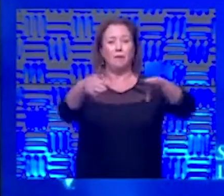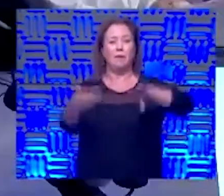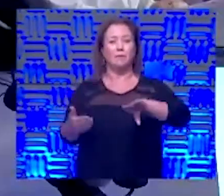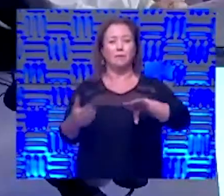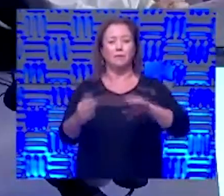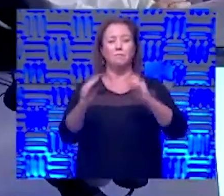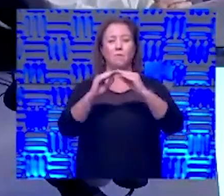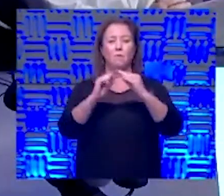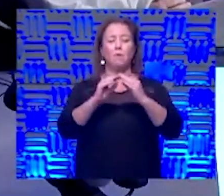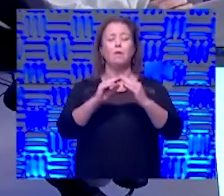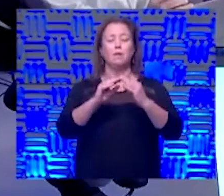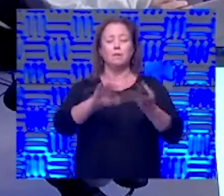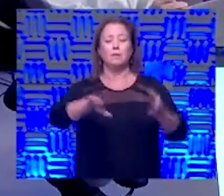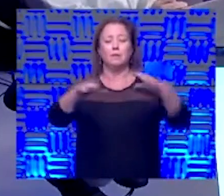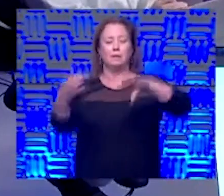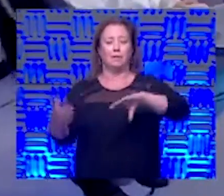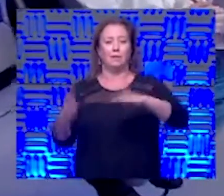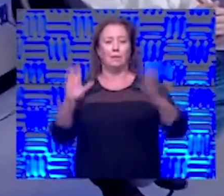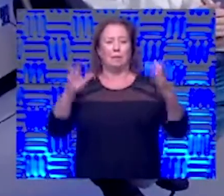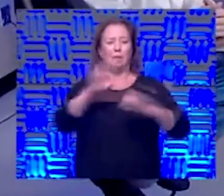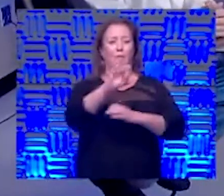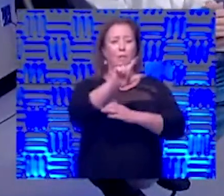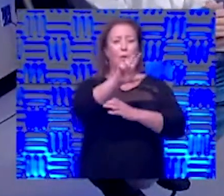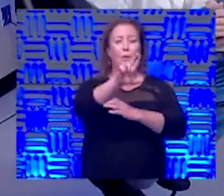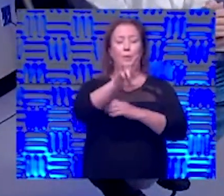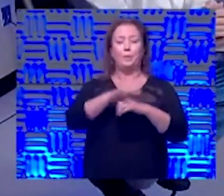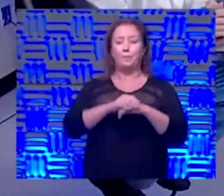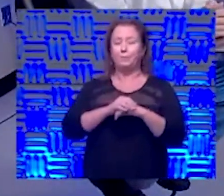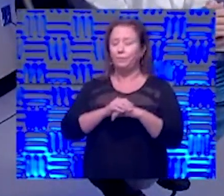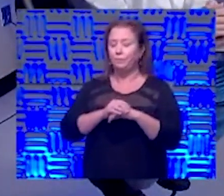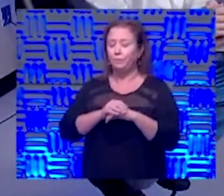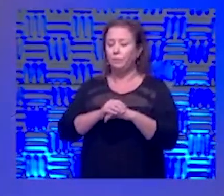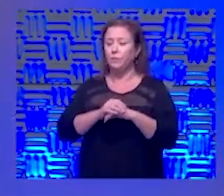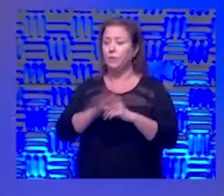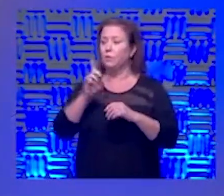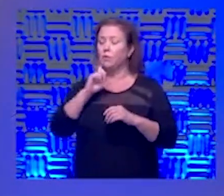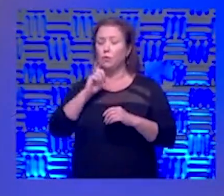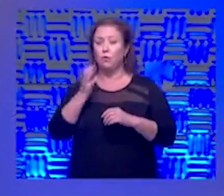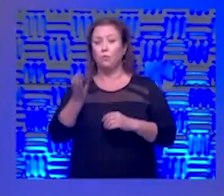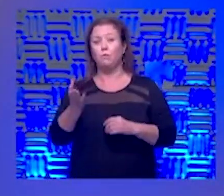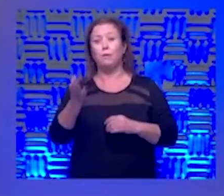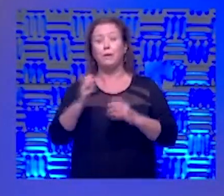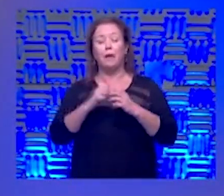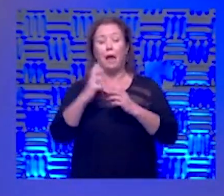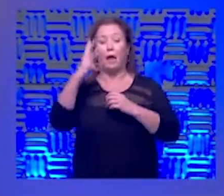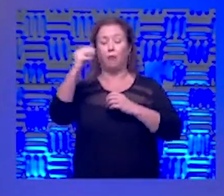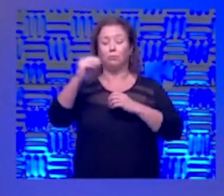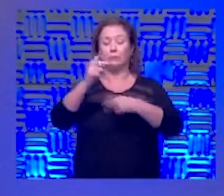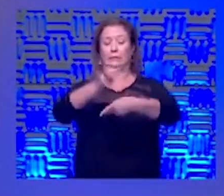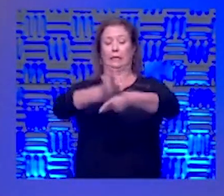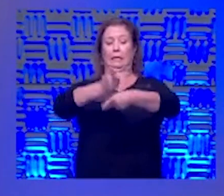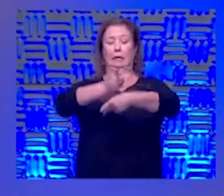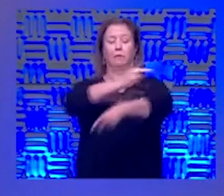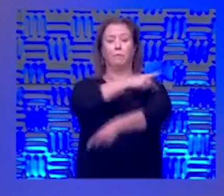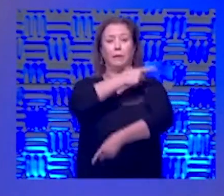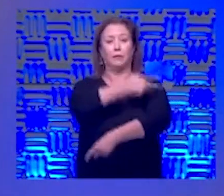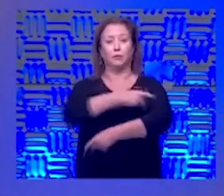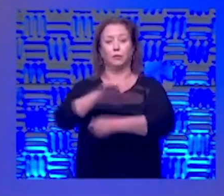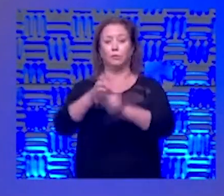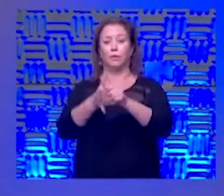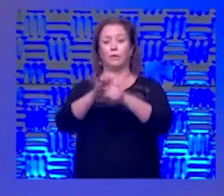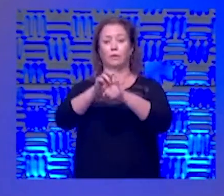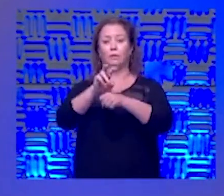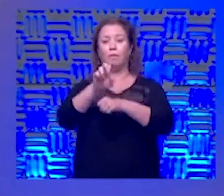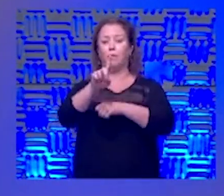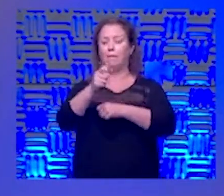more deaths than influenza has presented. Yep. So, Wissam, tell us a little bit about your science. You've been out on the floors a lot. You've been taking care of patients with